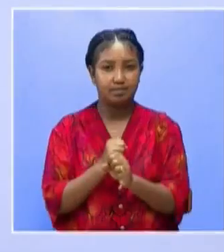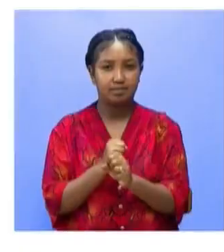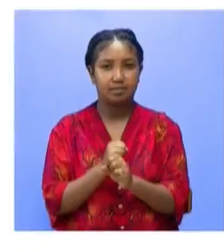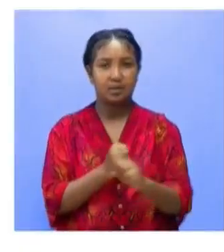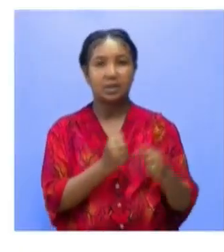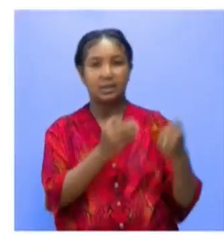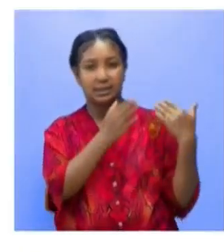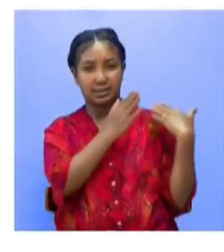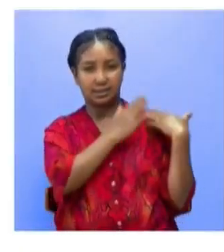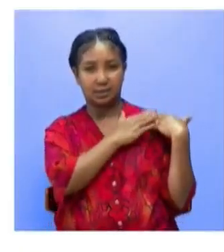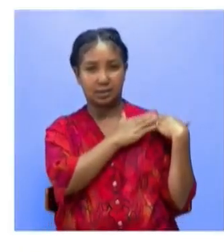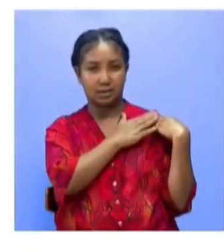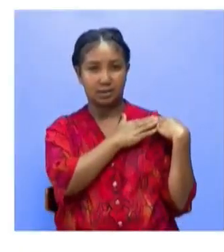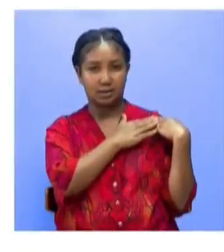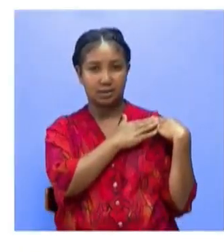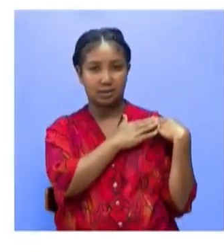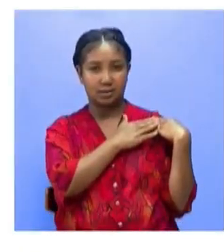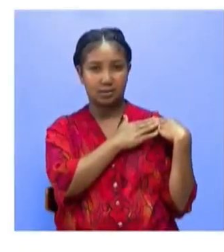Subject